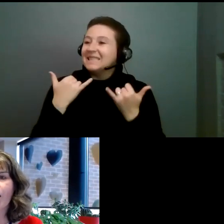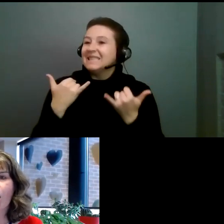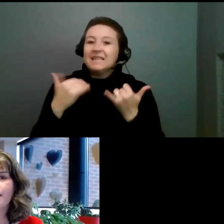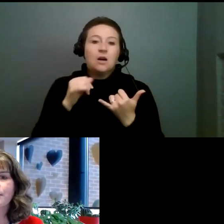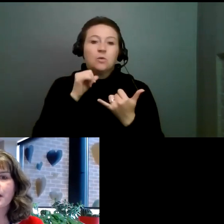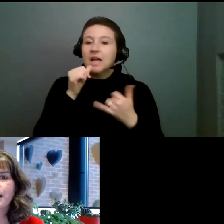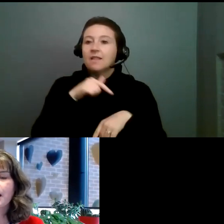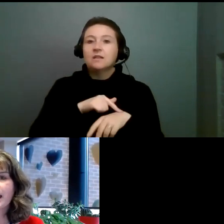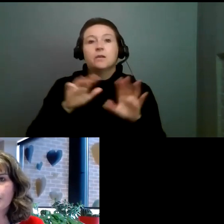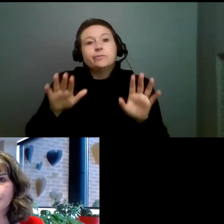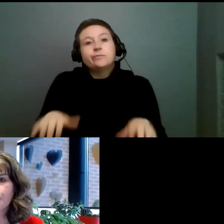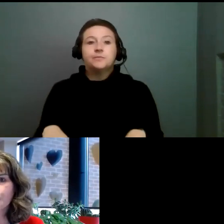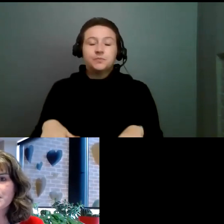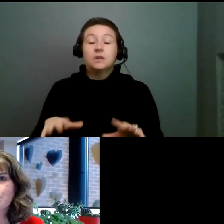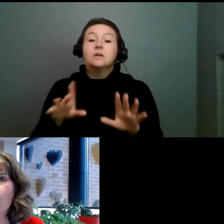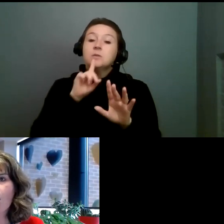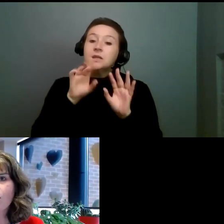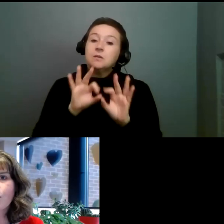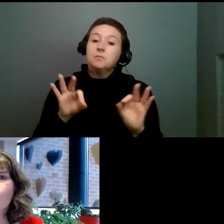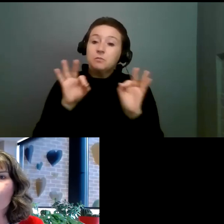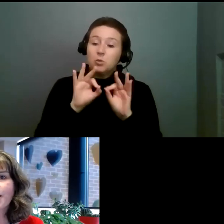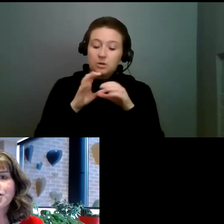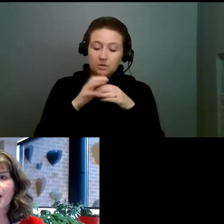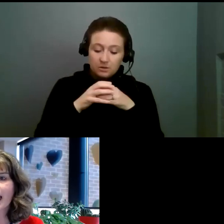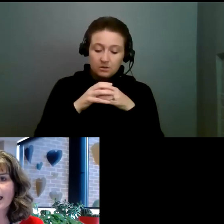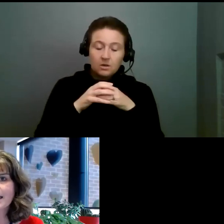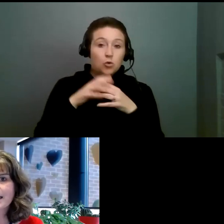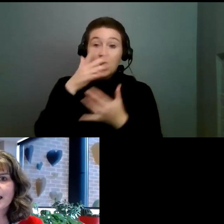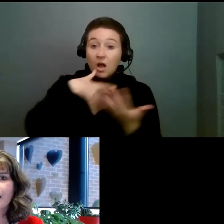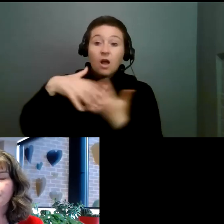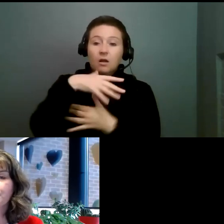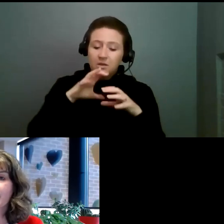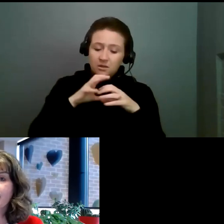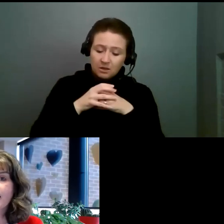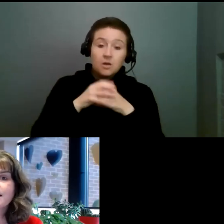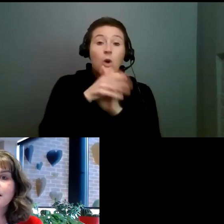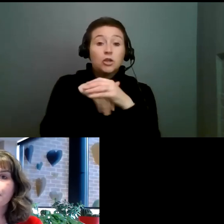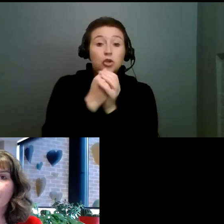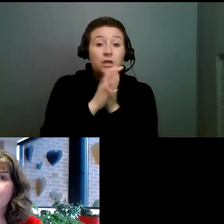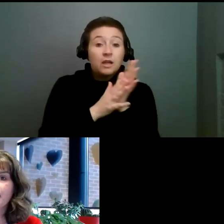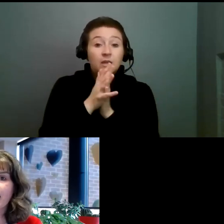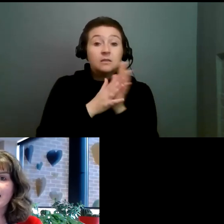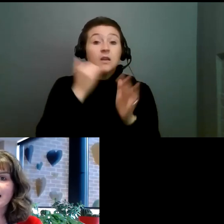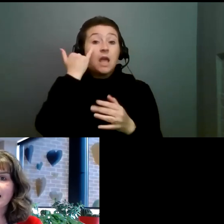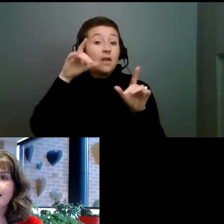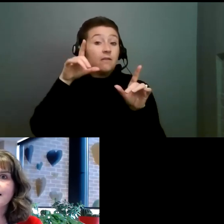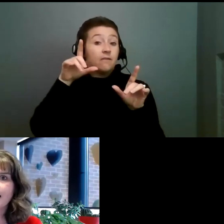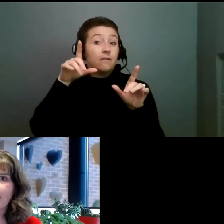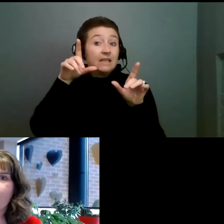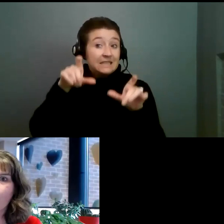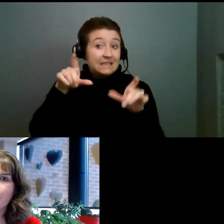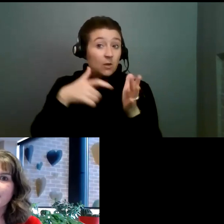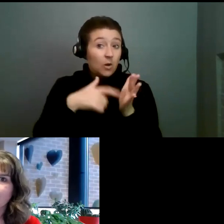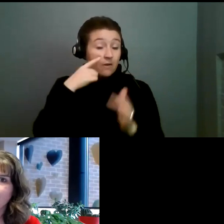back off. Keep your group small, wash your hands. If you're getting tested for COVID-19,